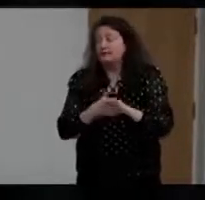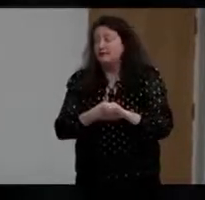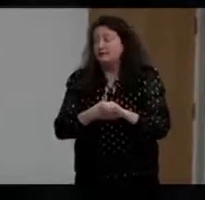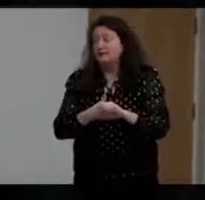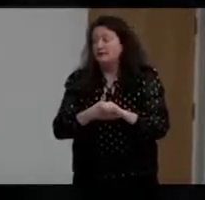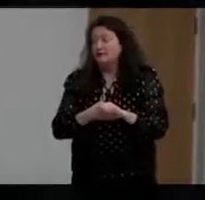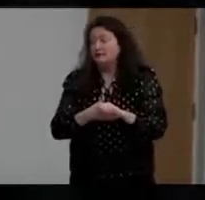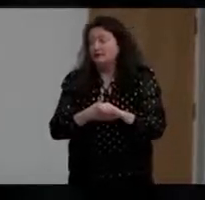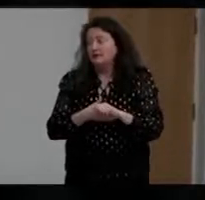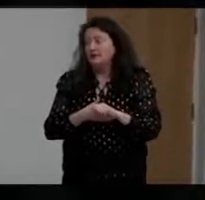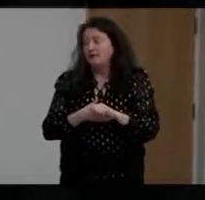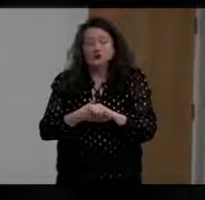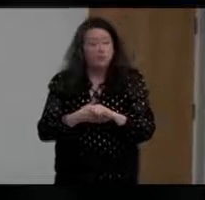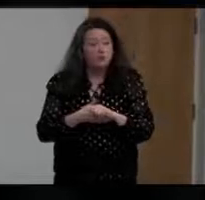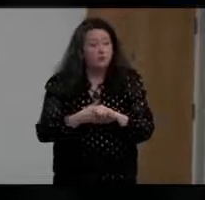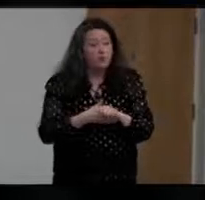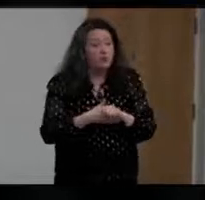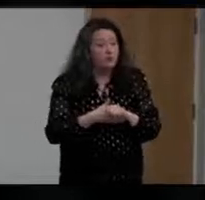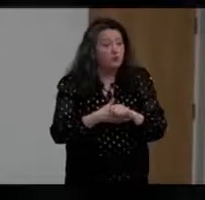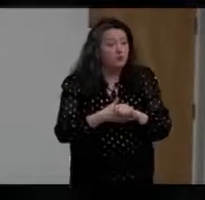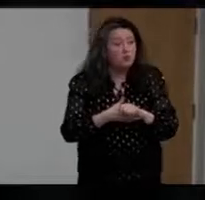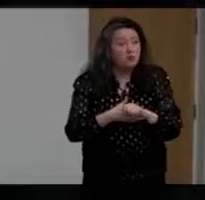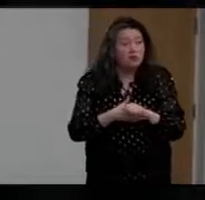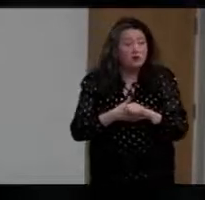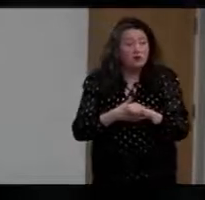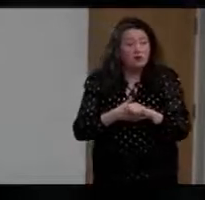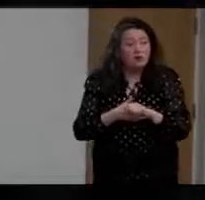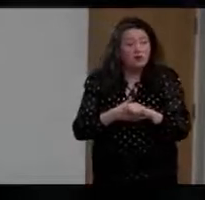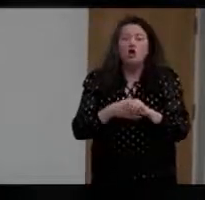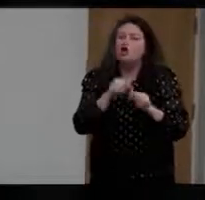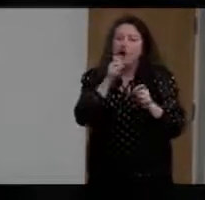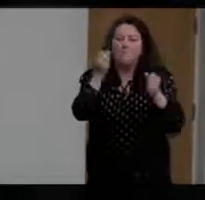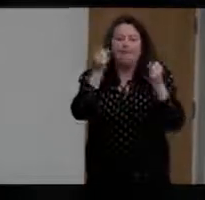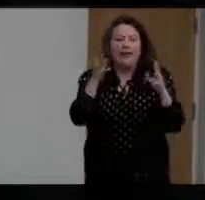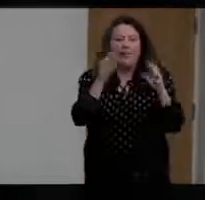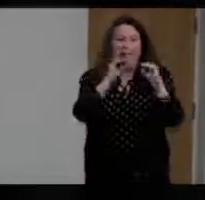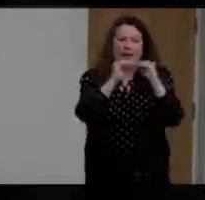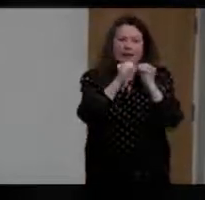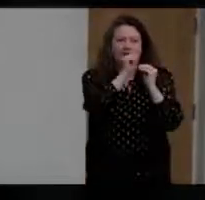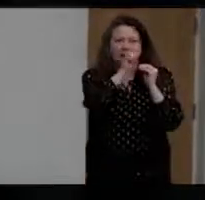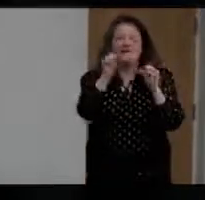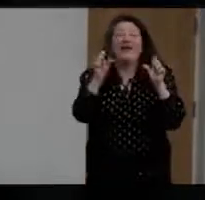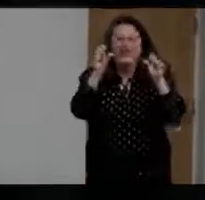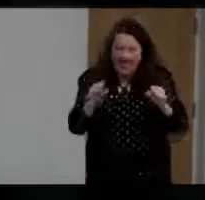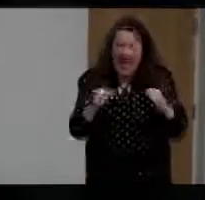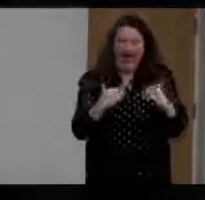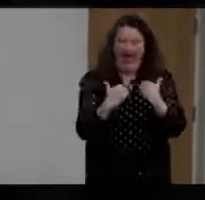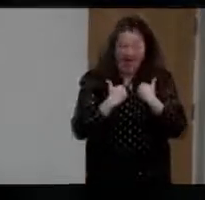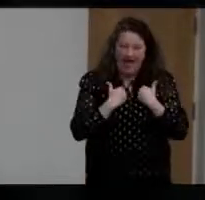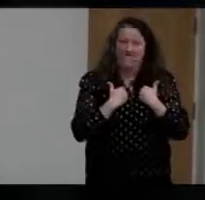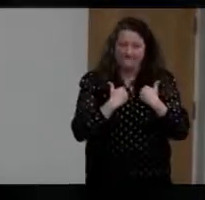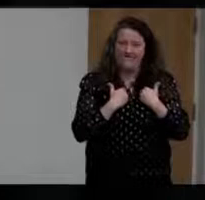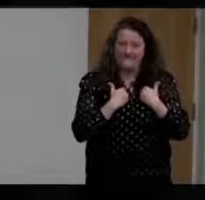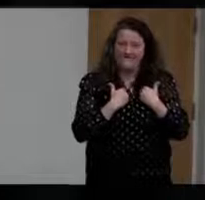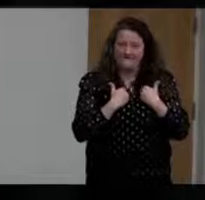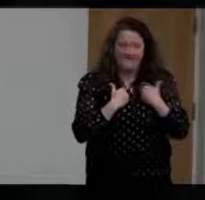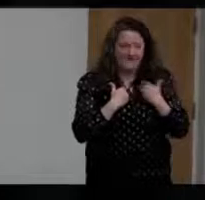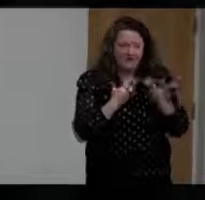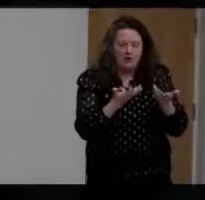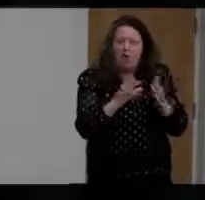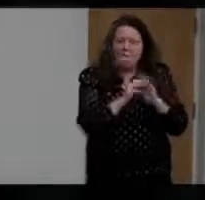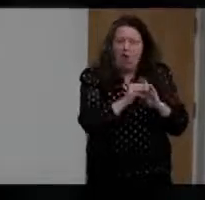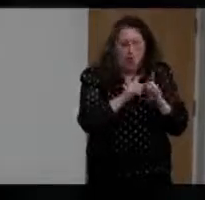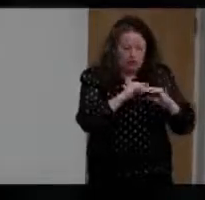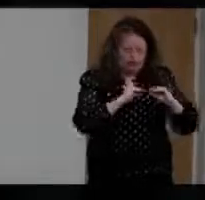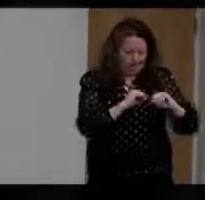in the world can train these models. Only the largest, like Google and Amazon and Apple, and Microsoft and Baidu, they're the only ones who are training these models.